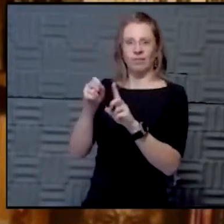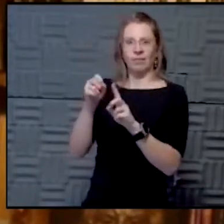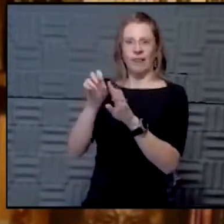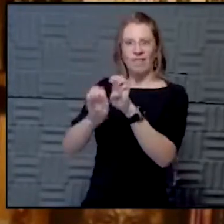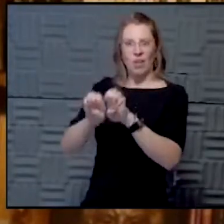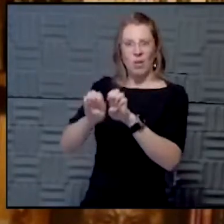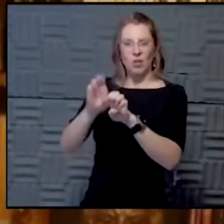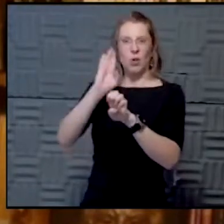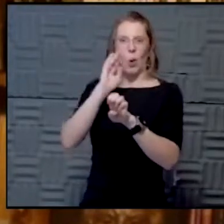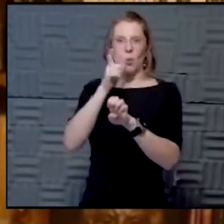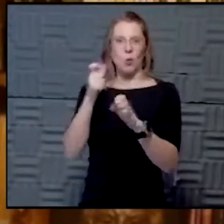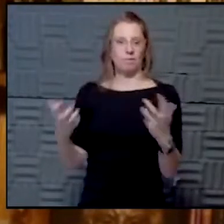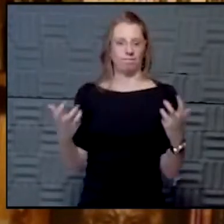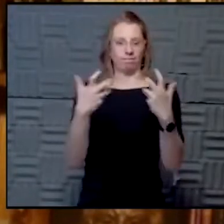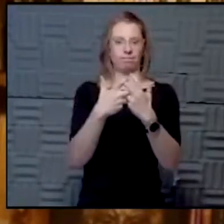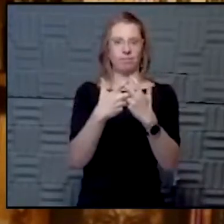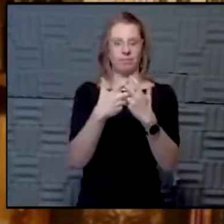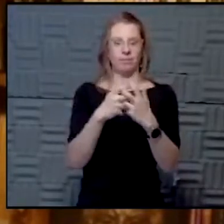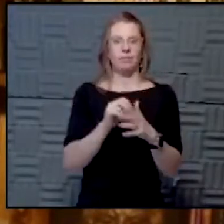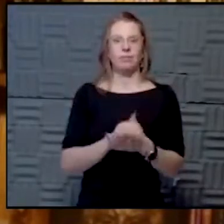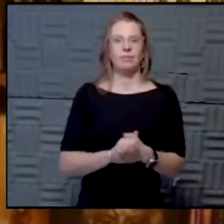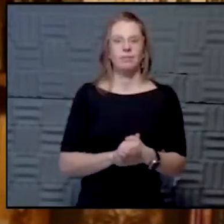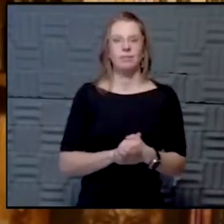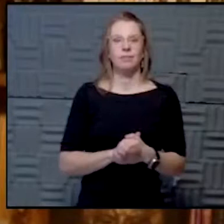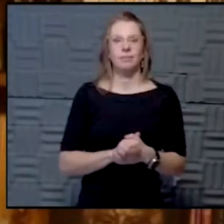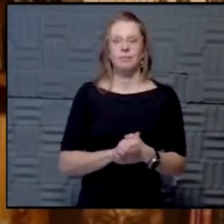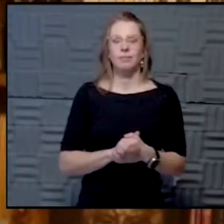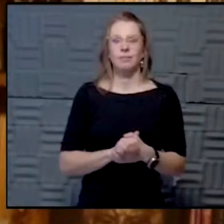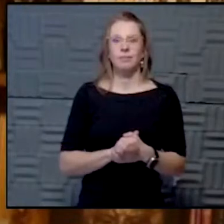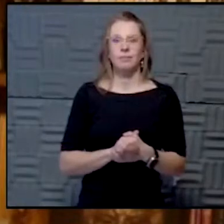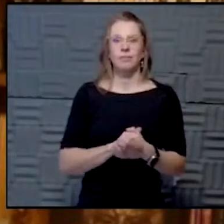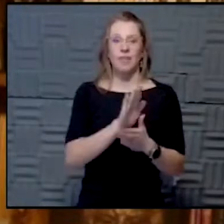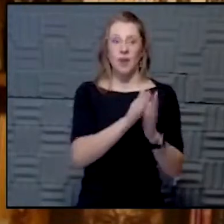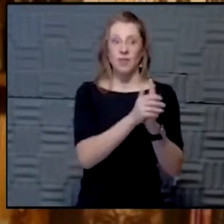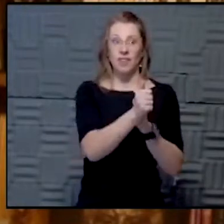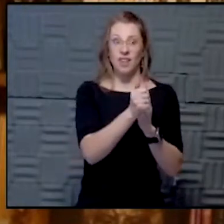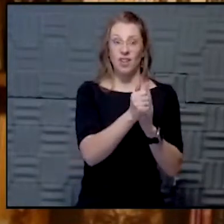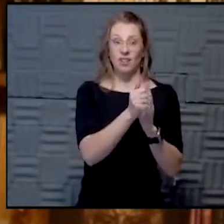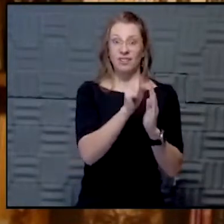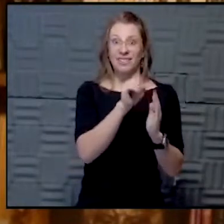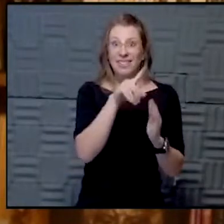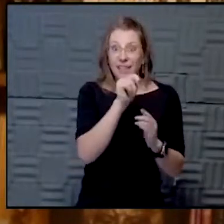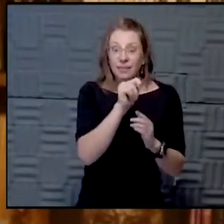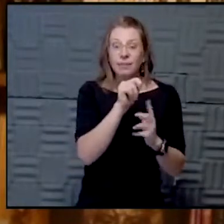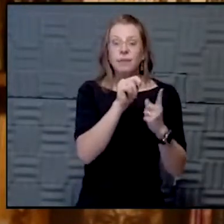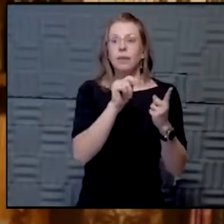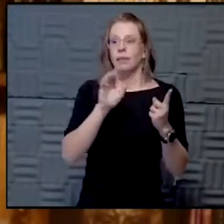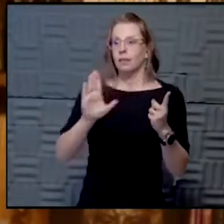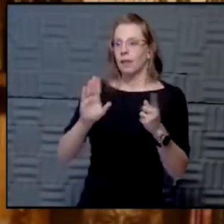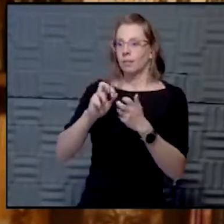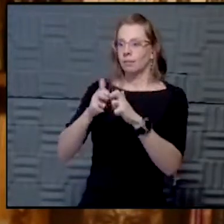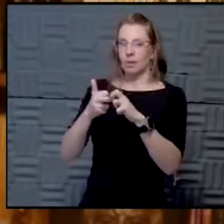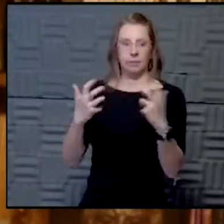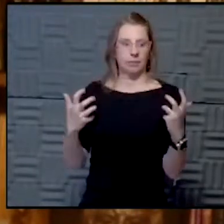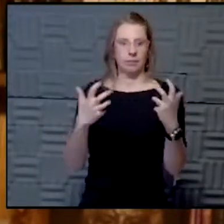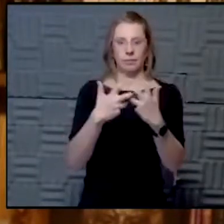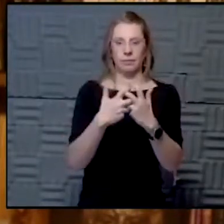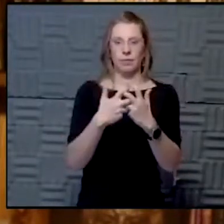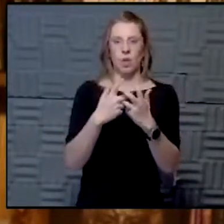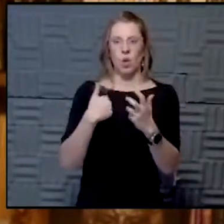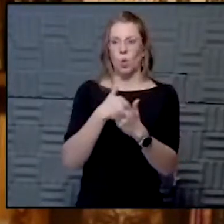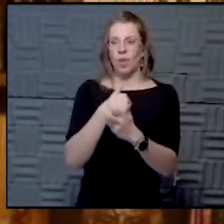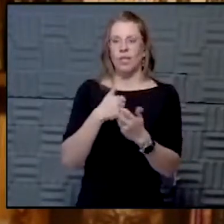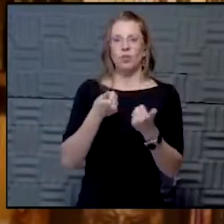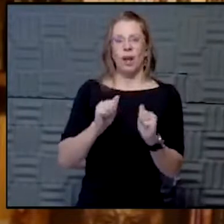and what kinds of presenting problems and where they feel like their skill set is. And we try to send everyone the kinds of